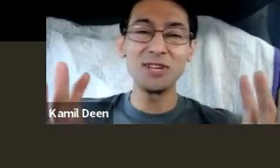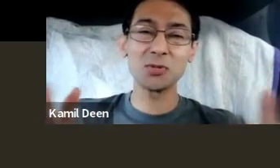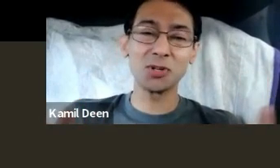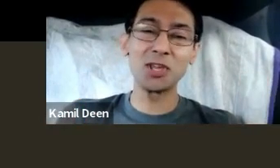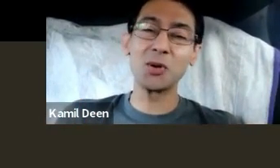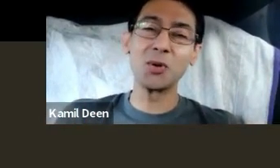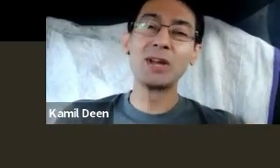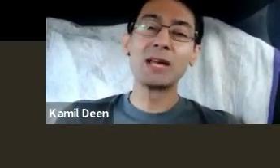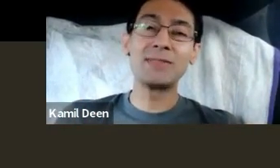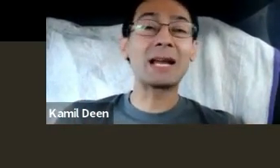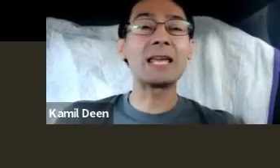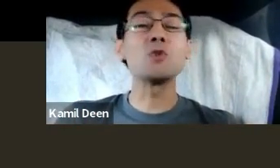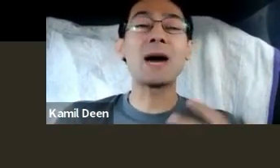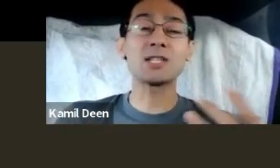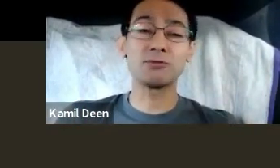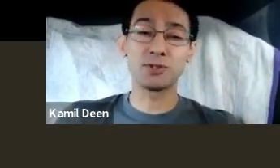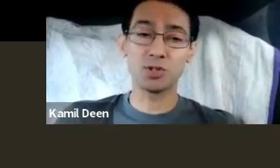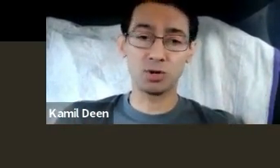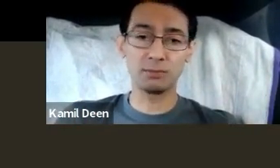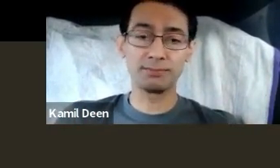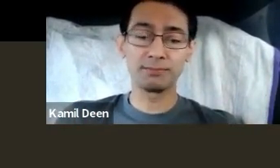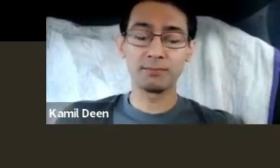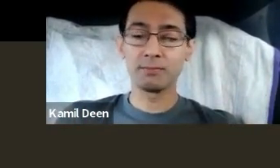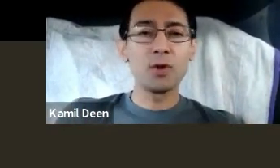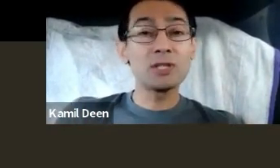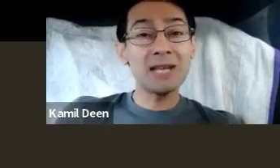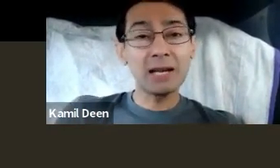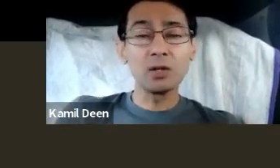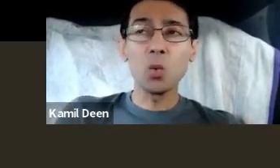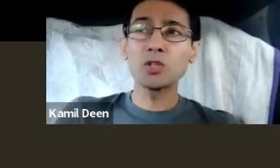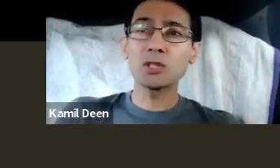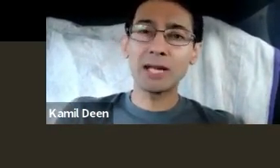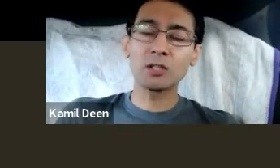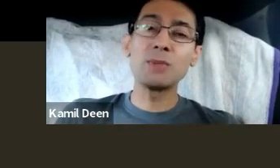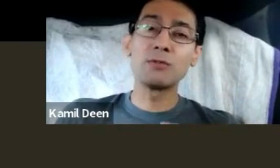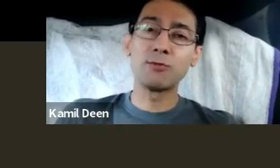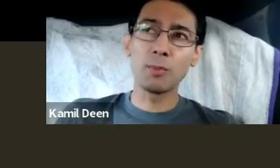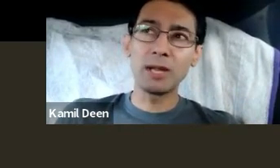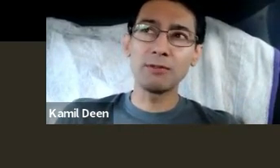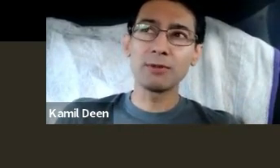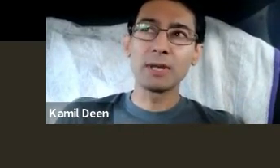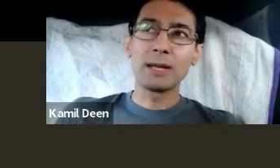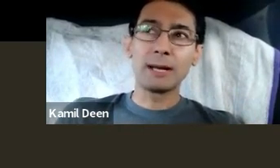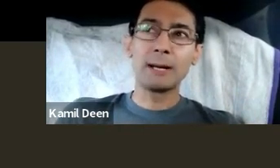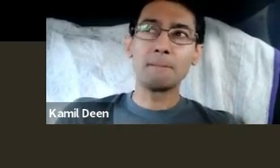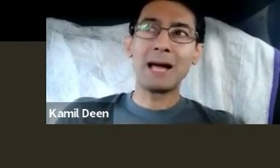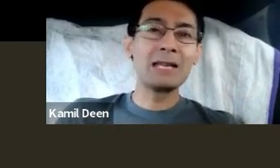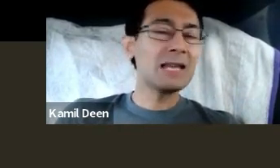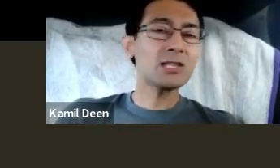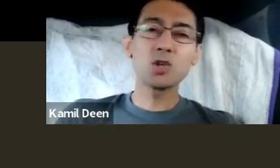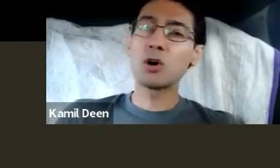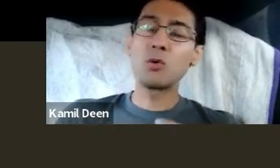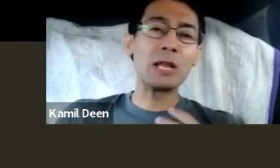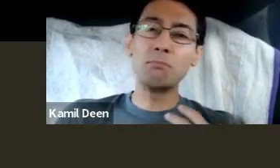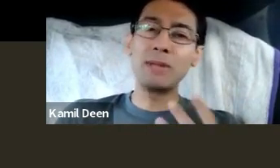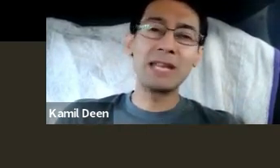general visual cue, that'll get you past the first hurdle. For your title, you want your title to be informative.